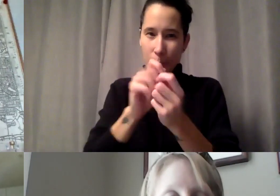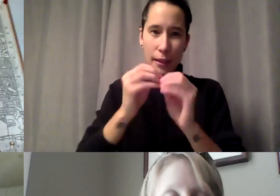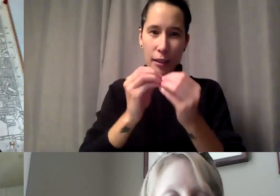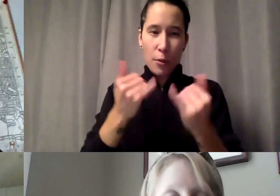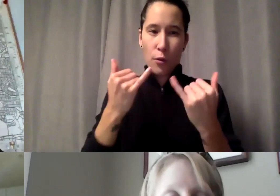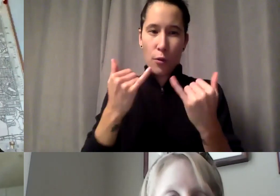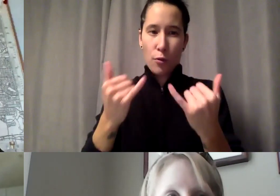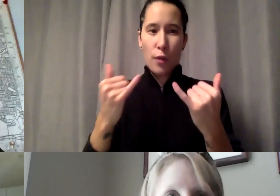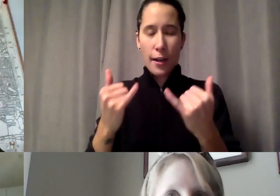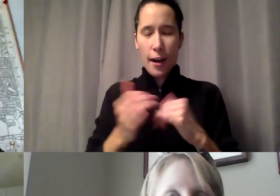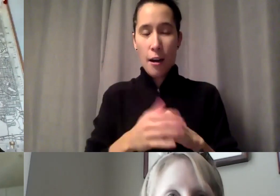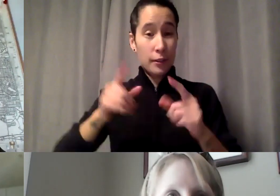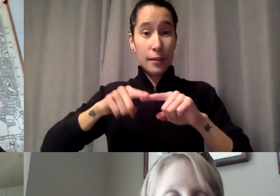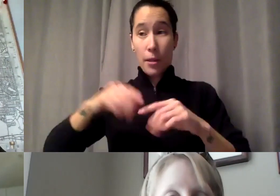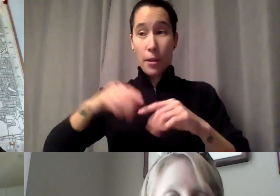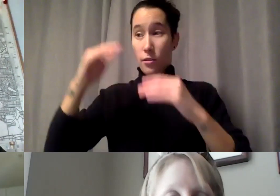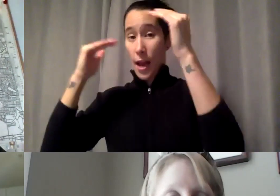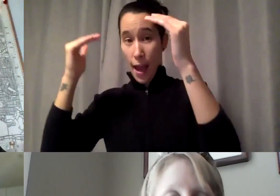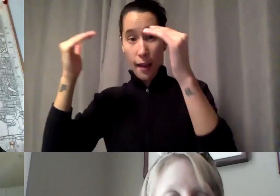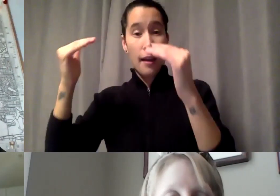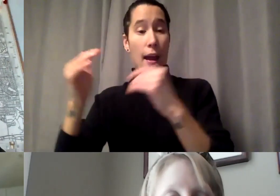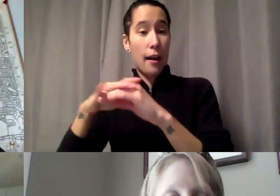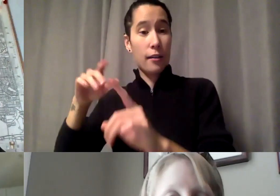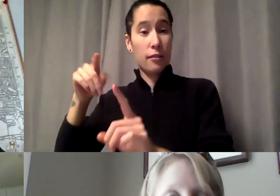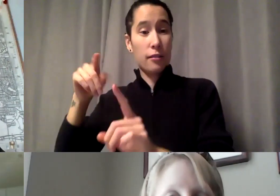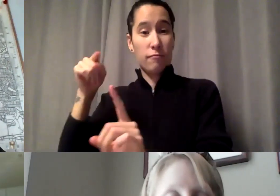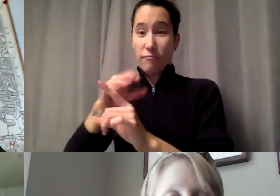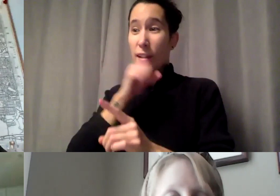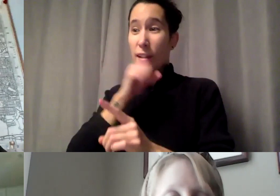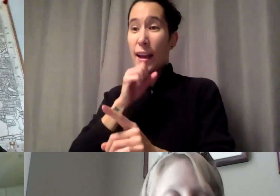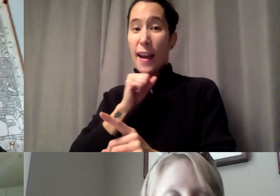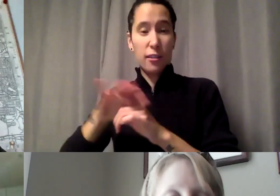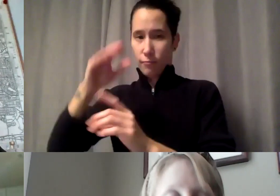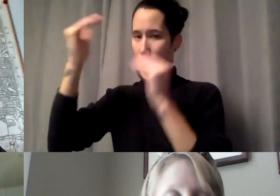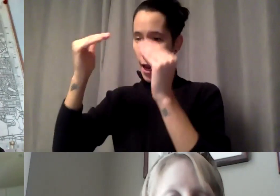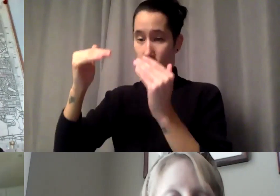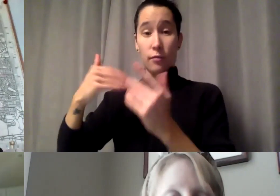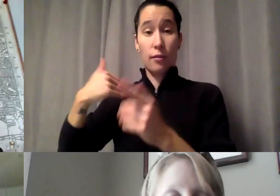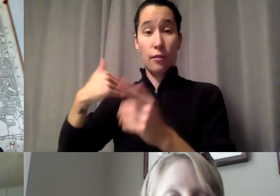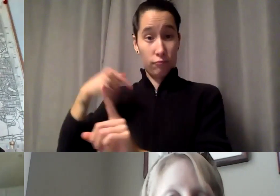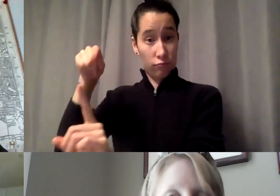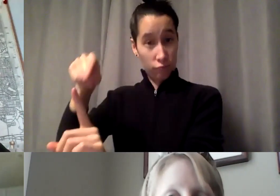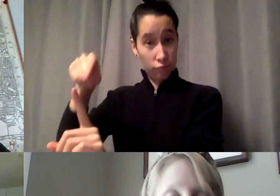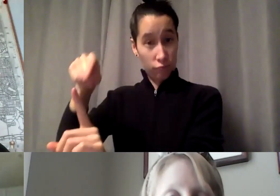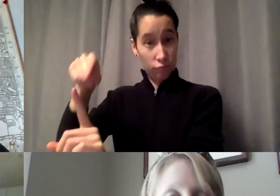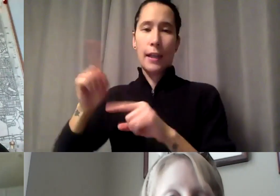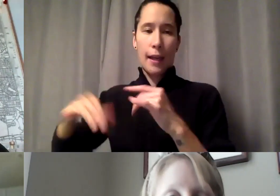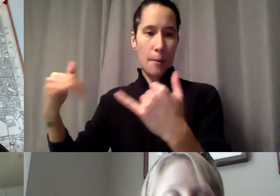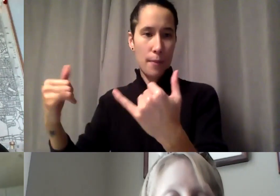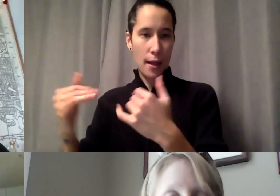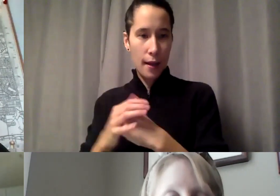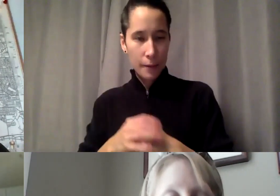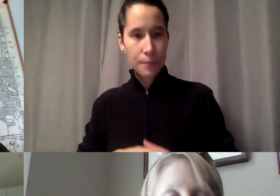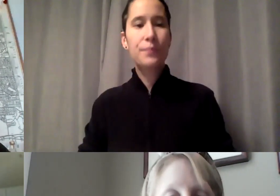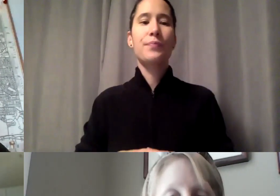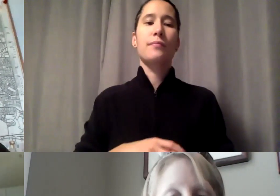of what is and isn't okay very soon, in terms of the actual number of coming together. But even if it is 4